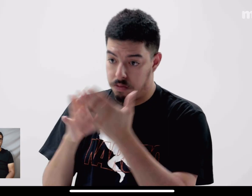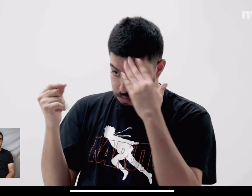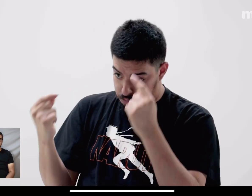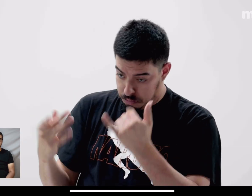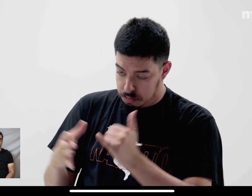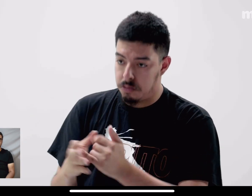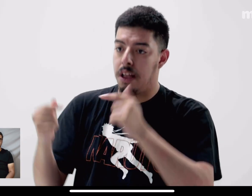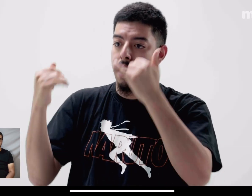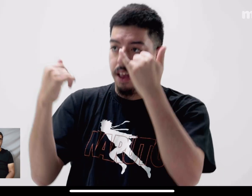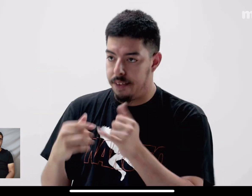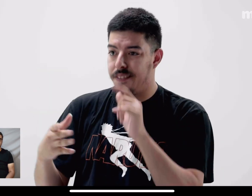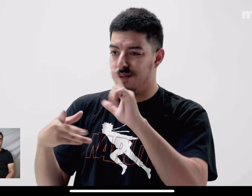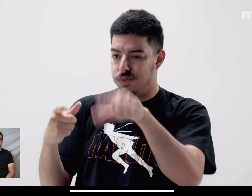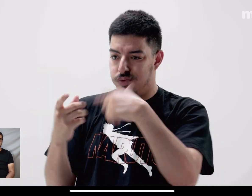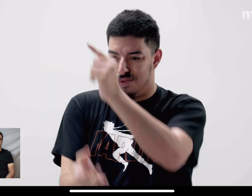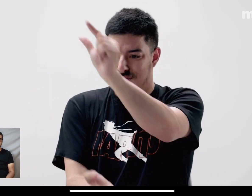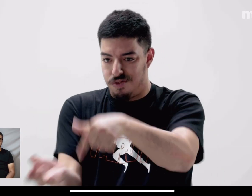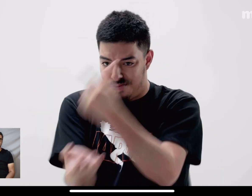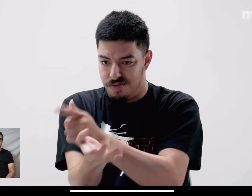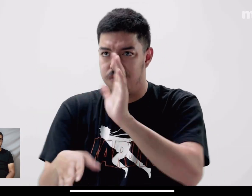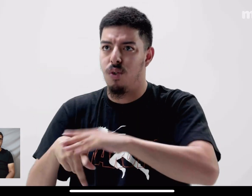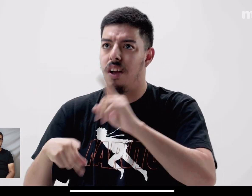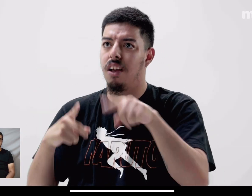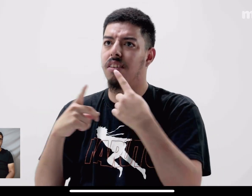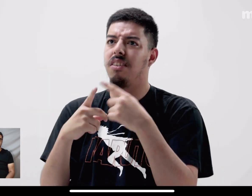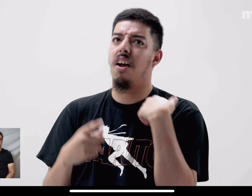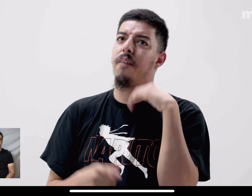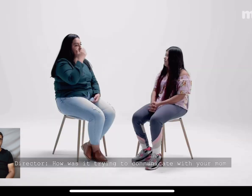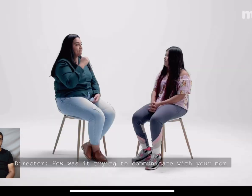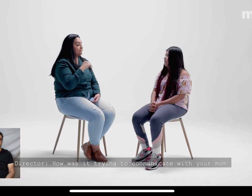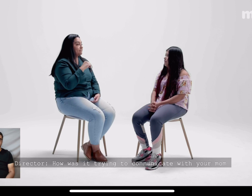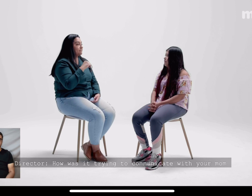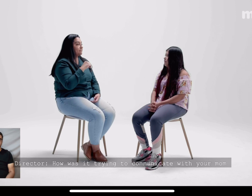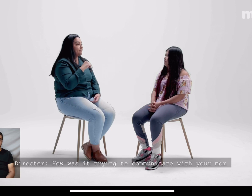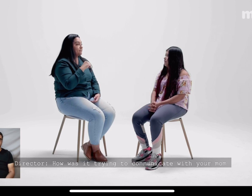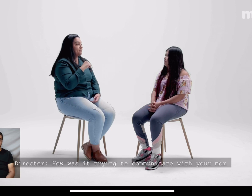you know keep keep going and keep learning more you'll get used to it